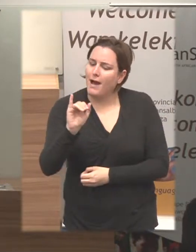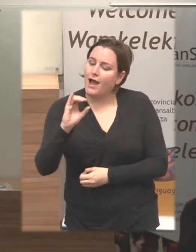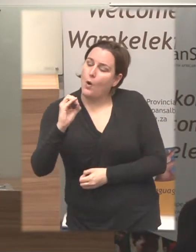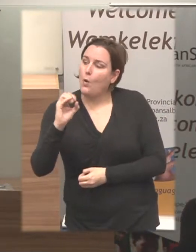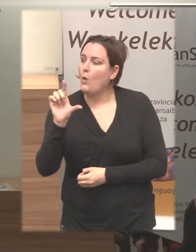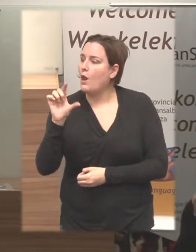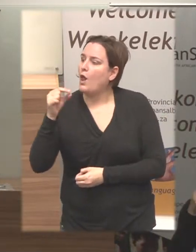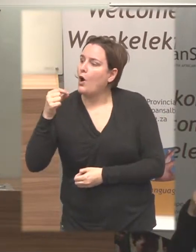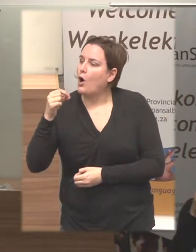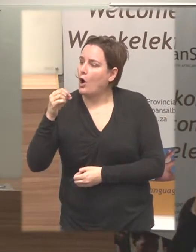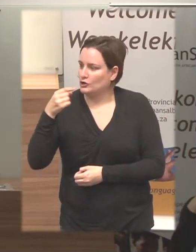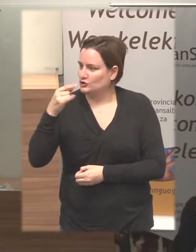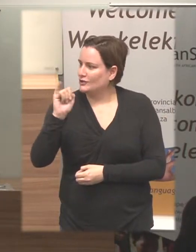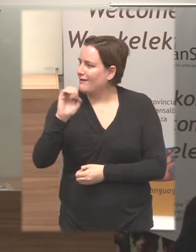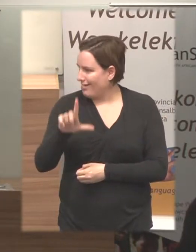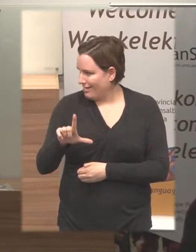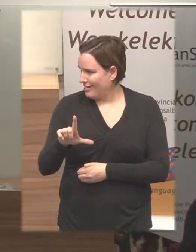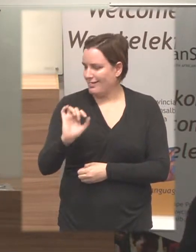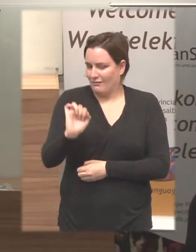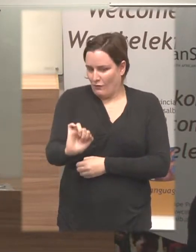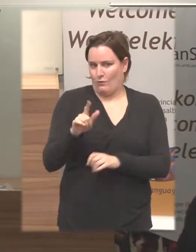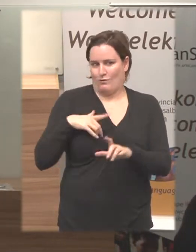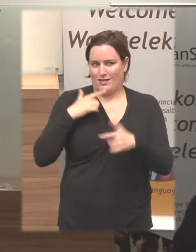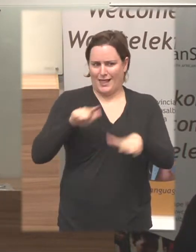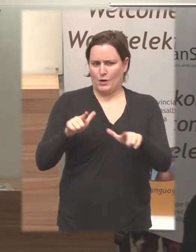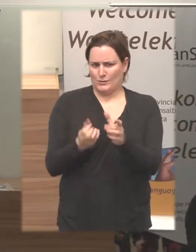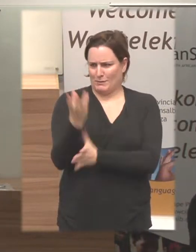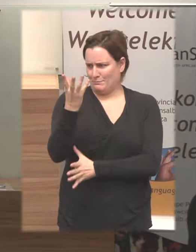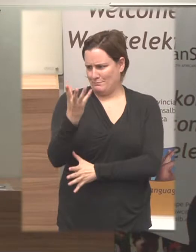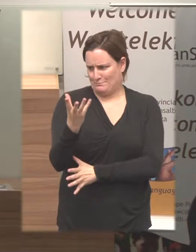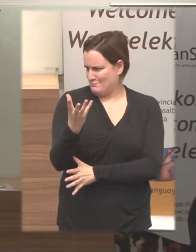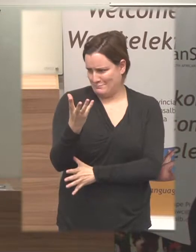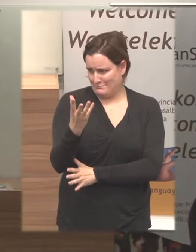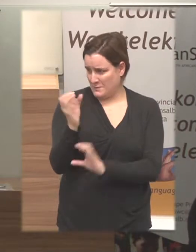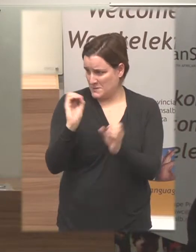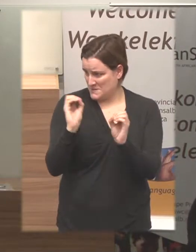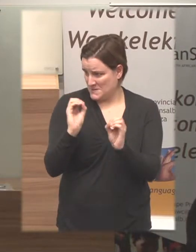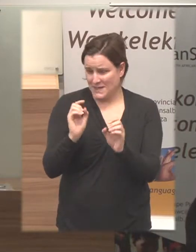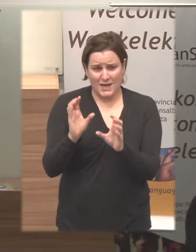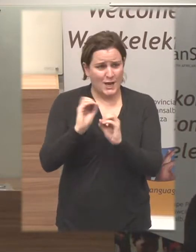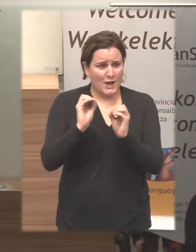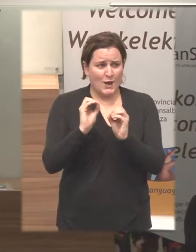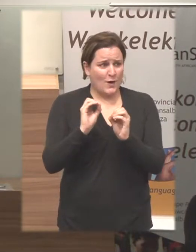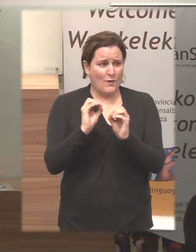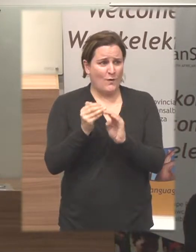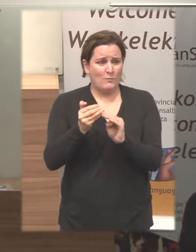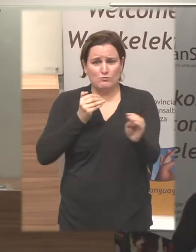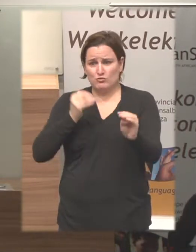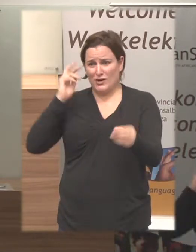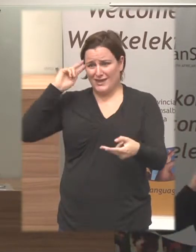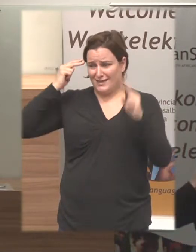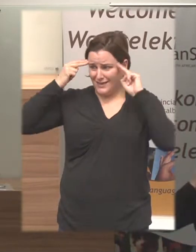entity for that language in the head. There's no pre-wired